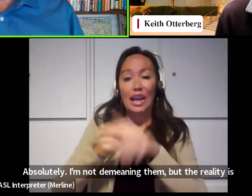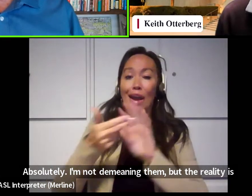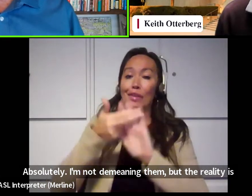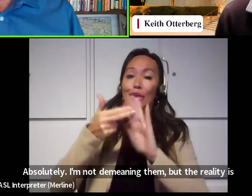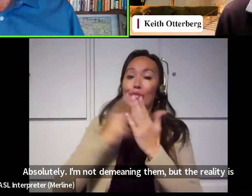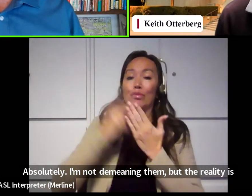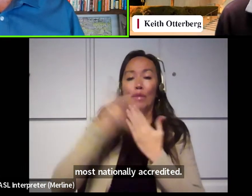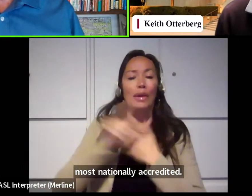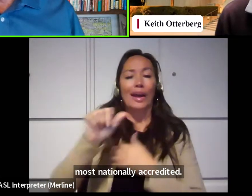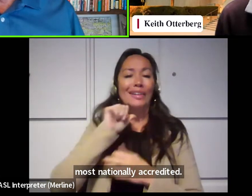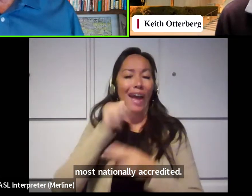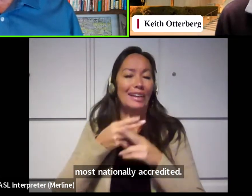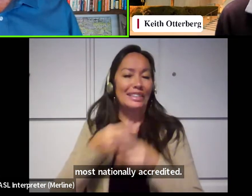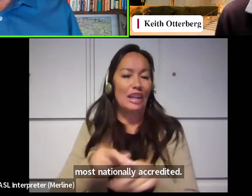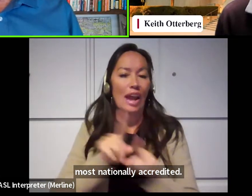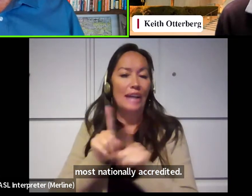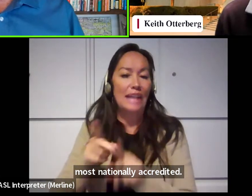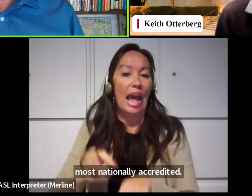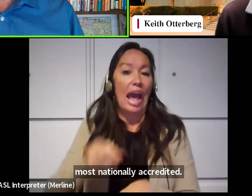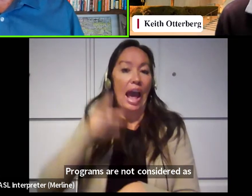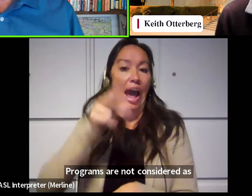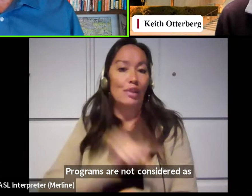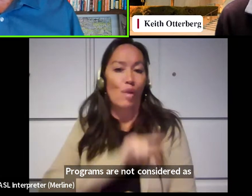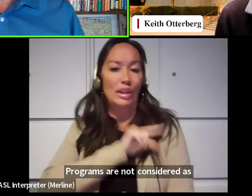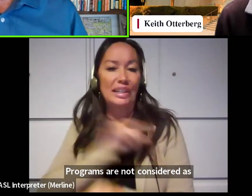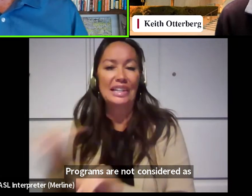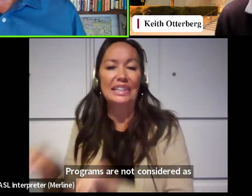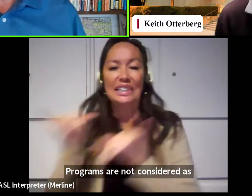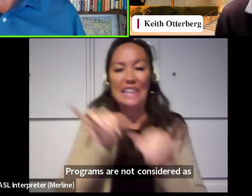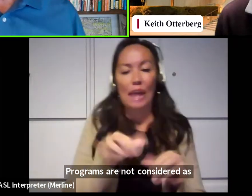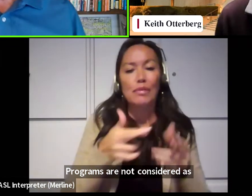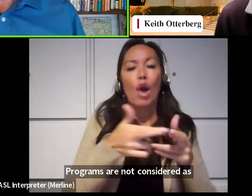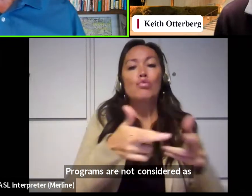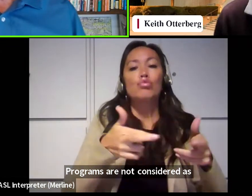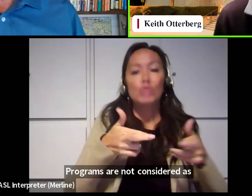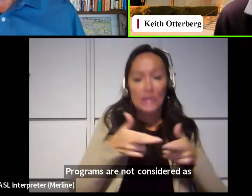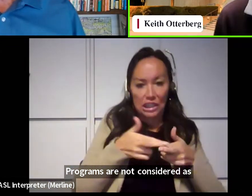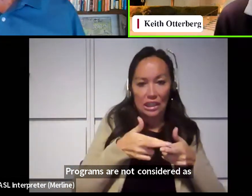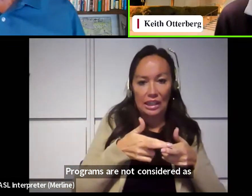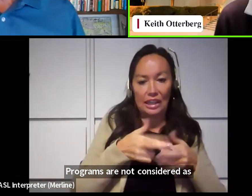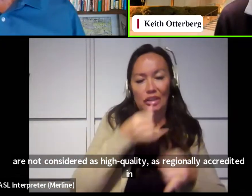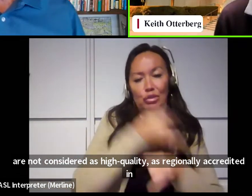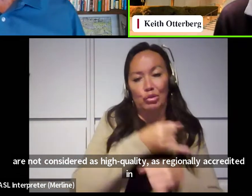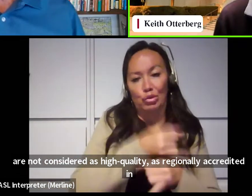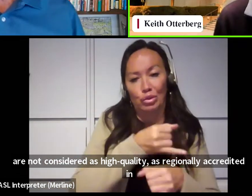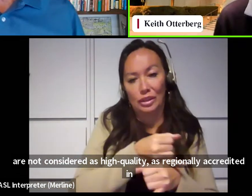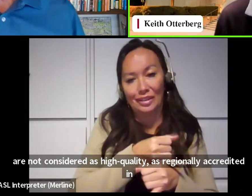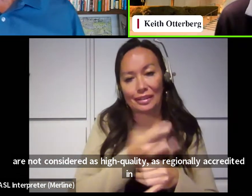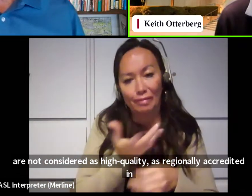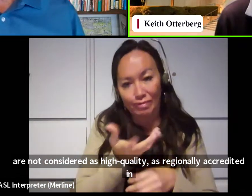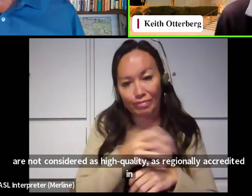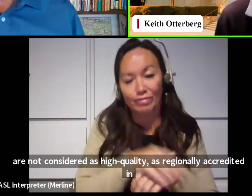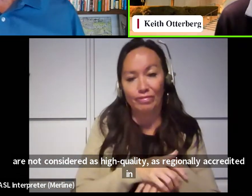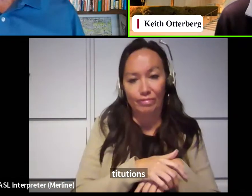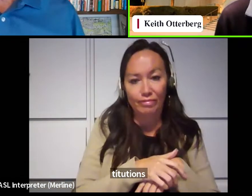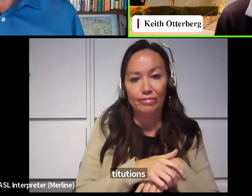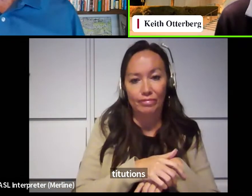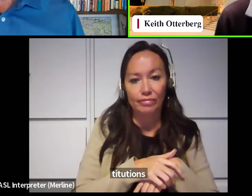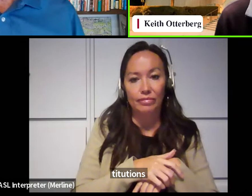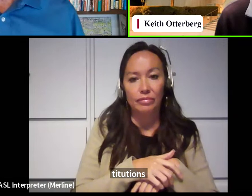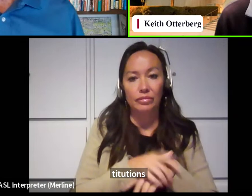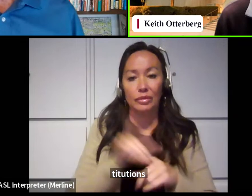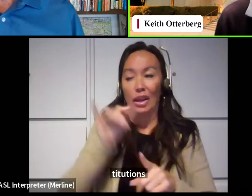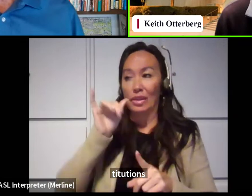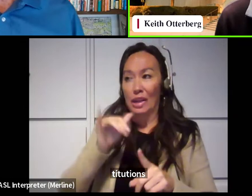as high quality as regionally accredited institutions. Okay. And that's a